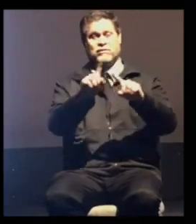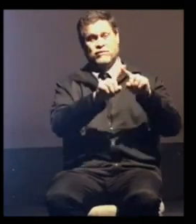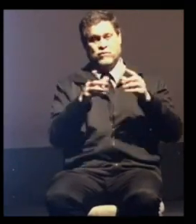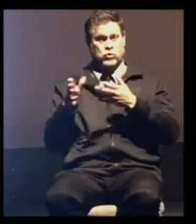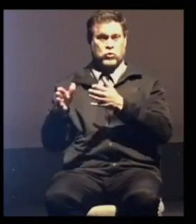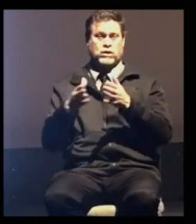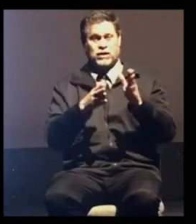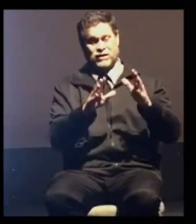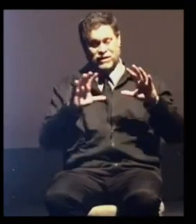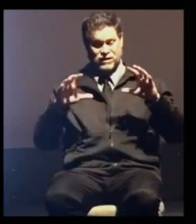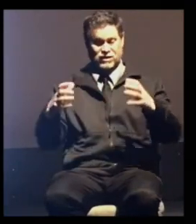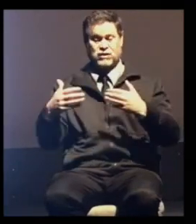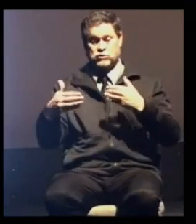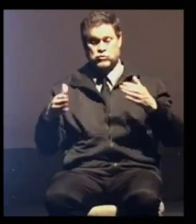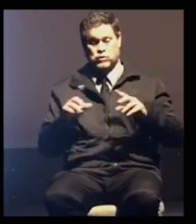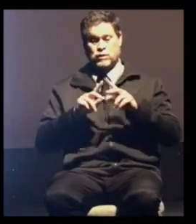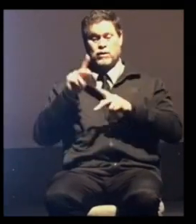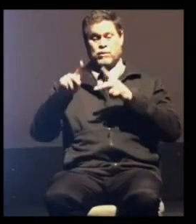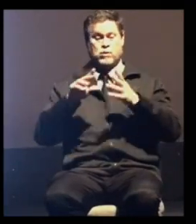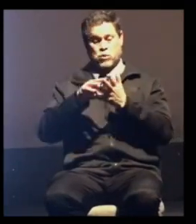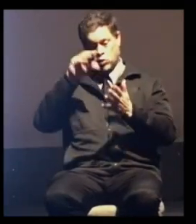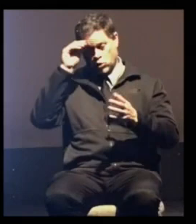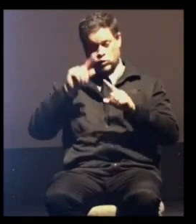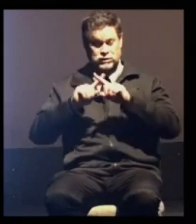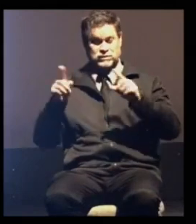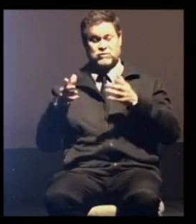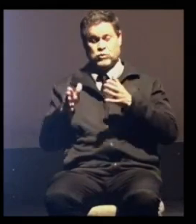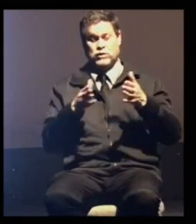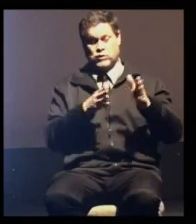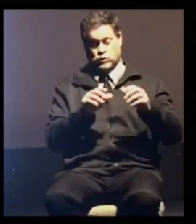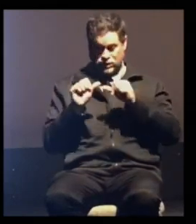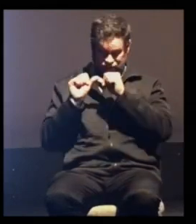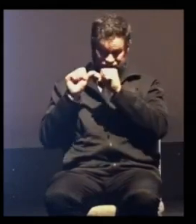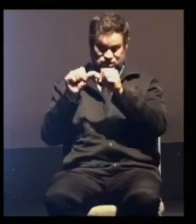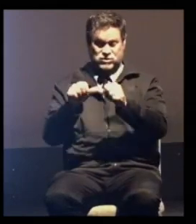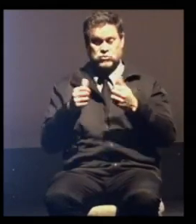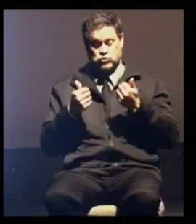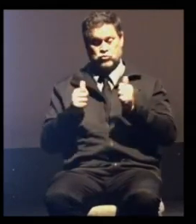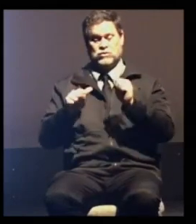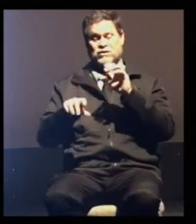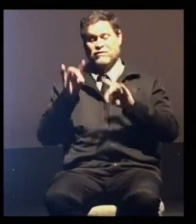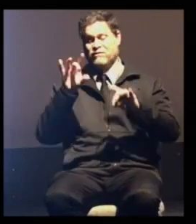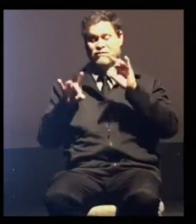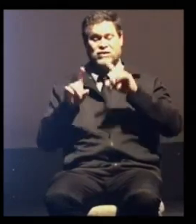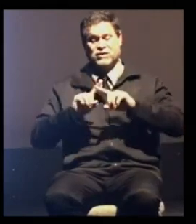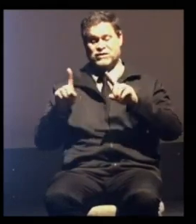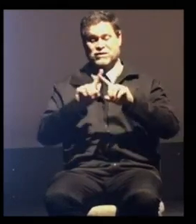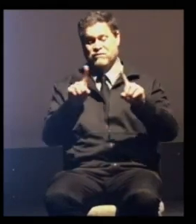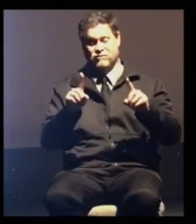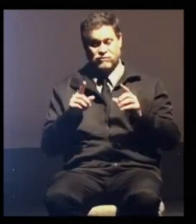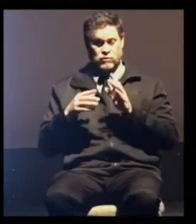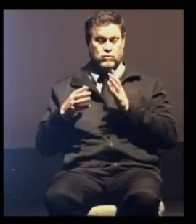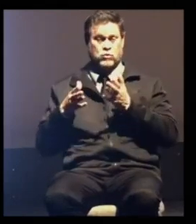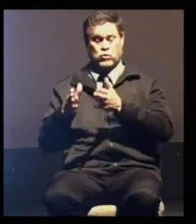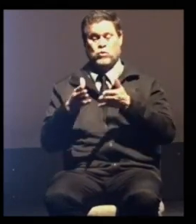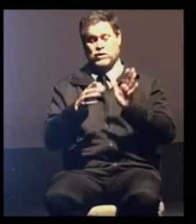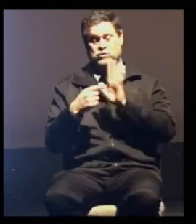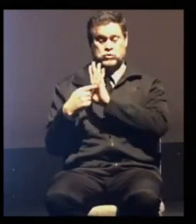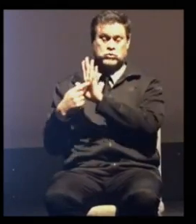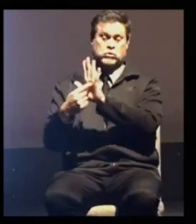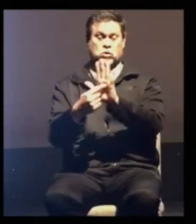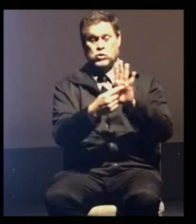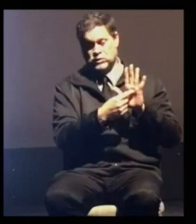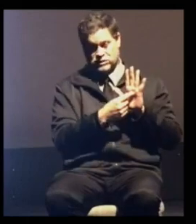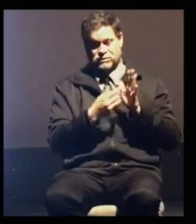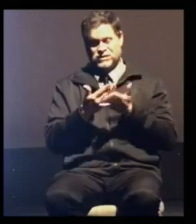the classrooms here, people learn differently. So we continue to try to find different ways to expose them